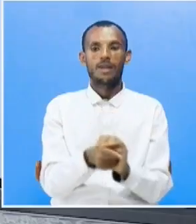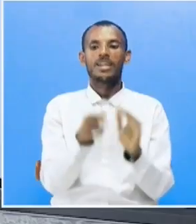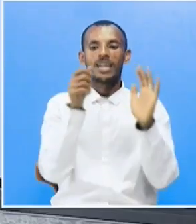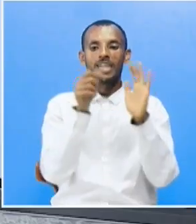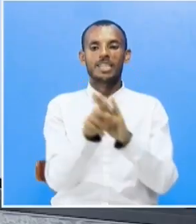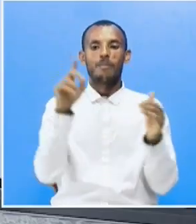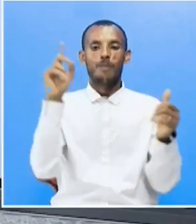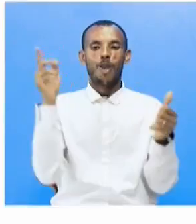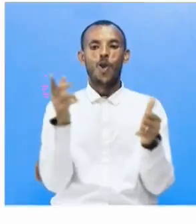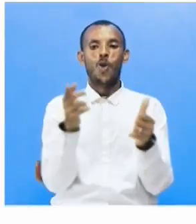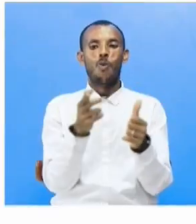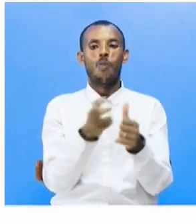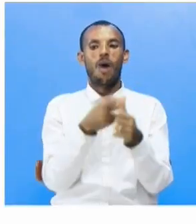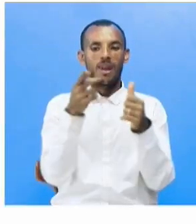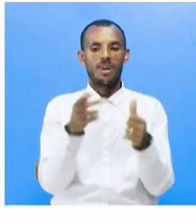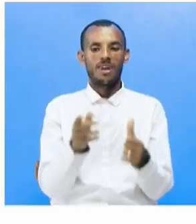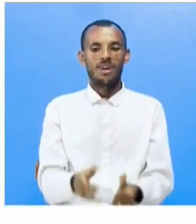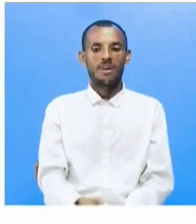Example 1.